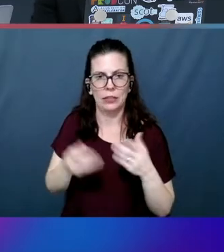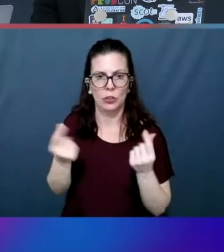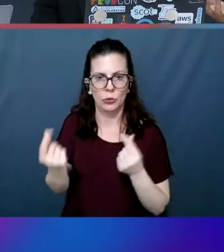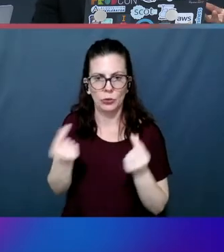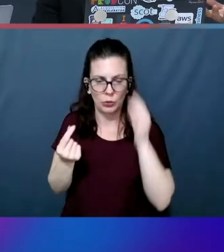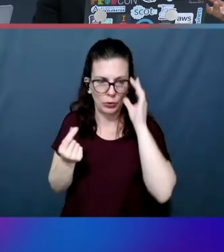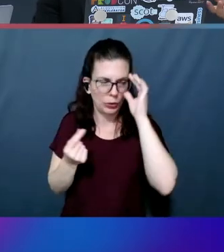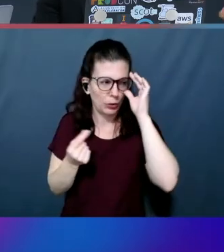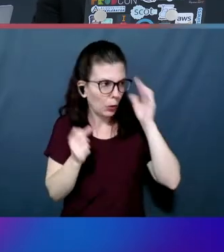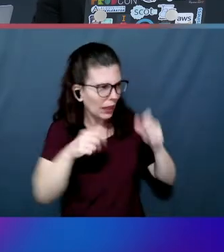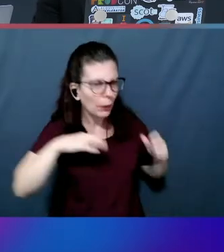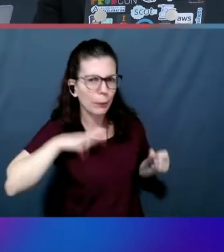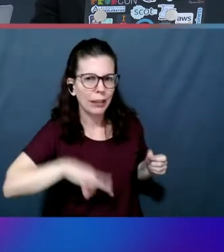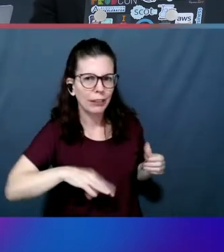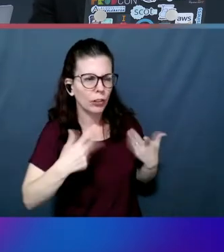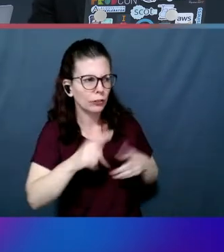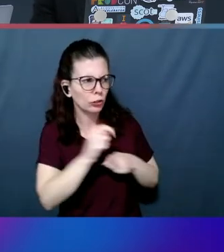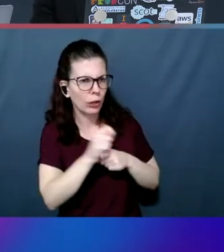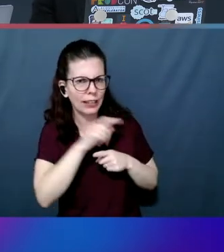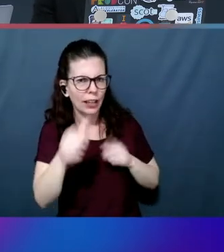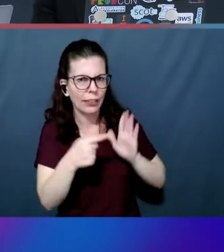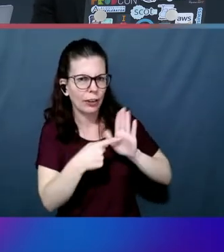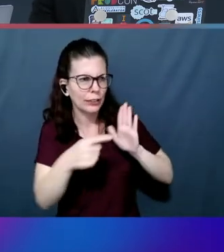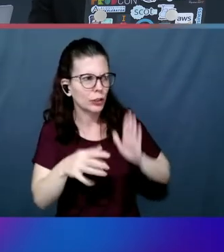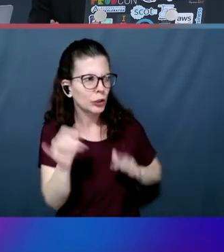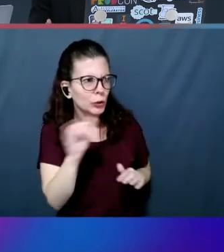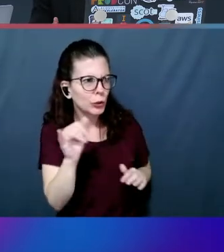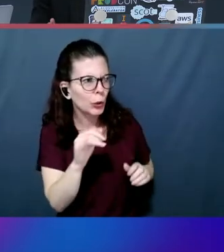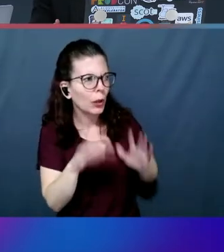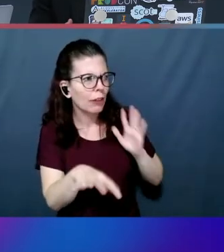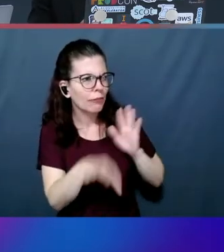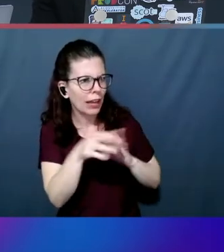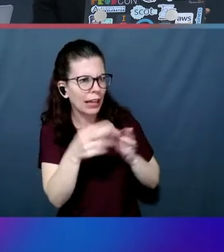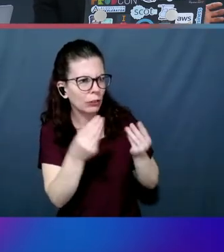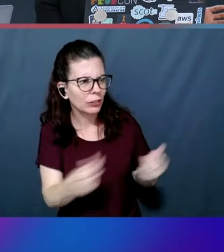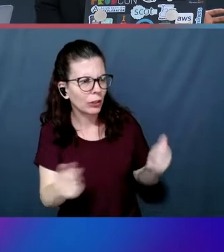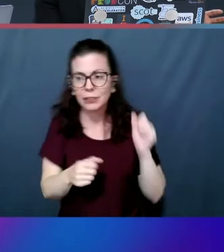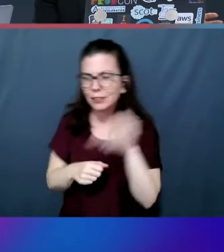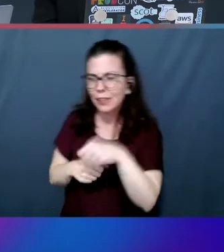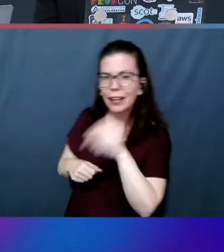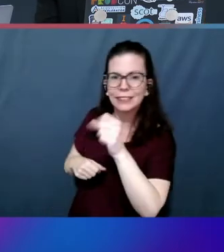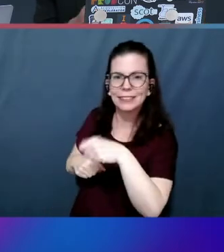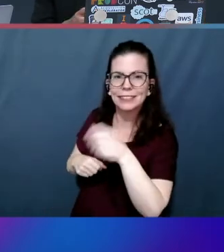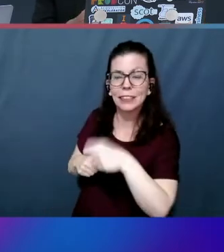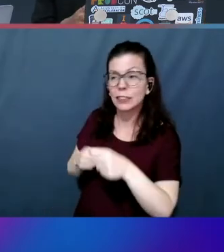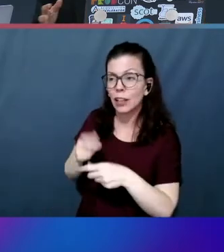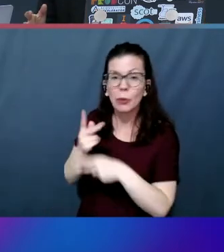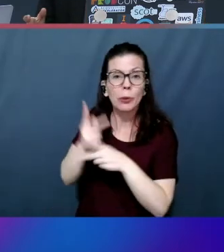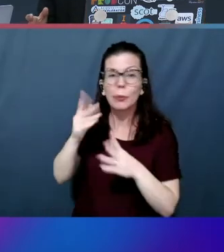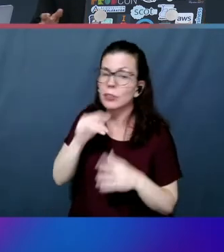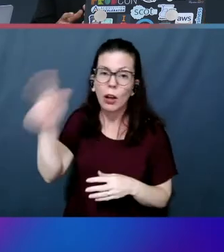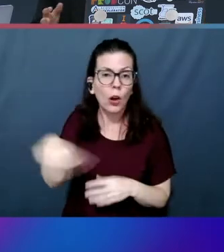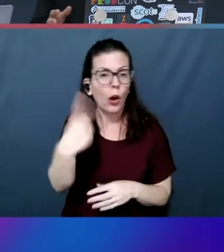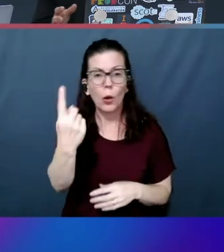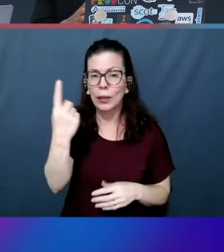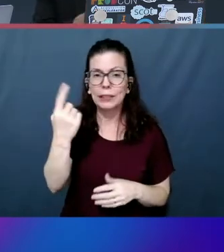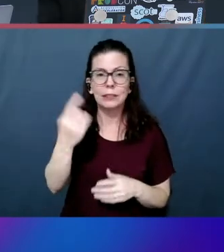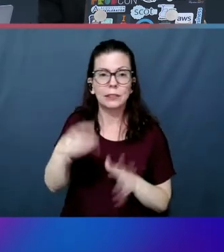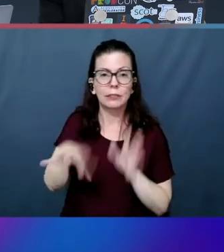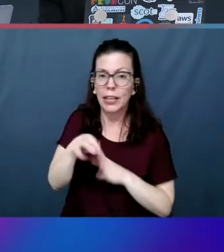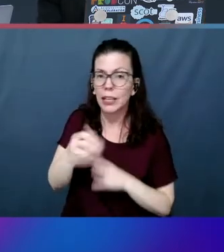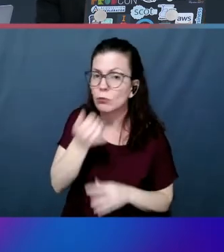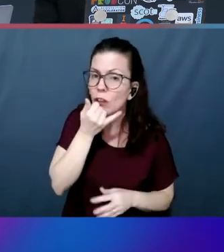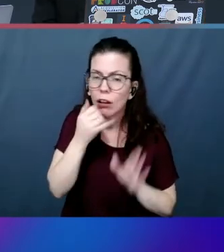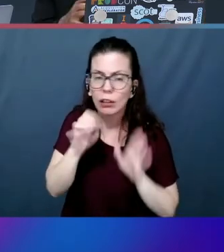training for other agents as well, like to find the best solutions. Exactly. I mean, like supervisor, it's not about always finding the wrong examples, right? You don't always want to